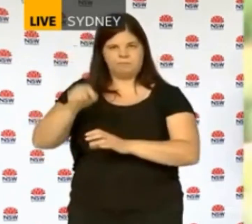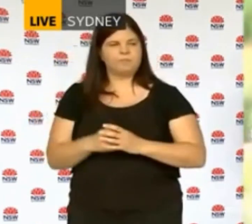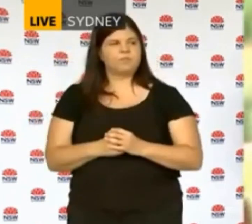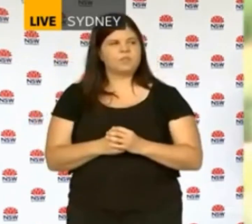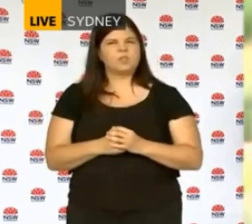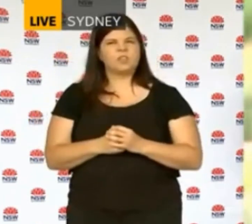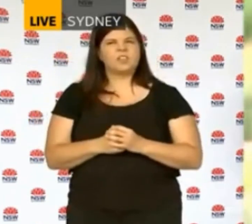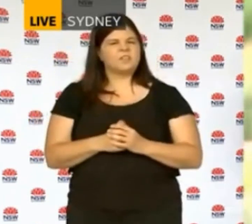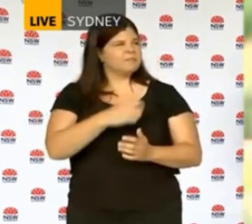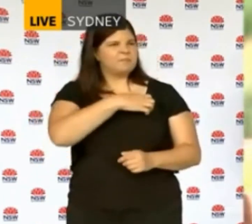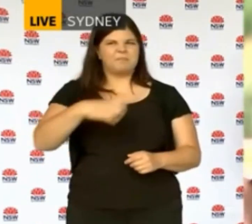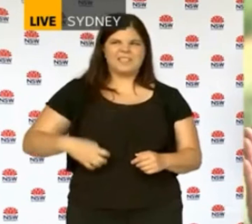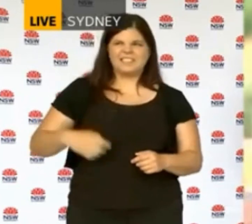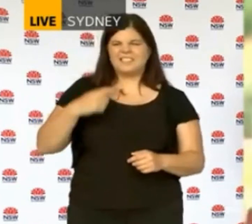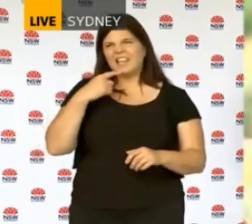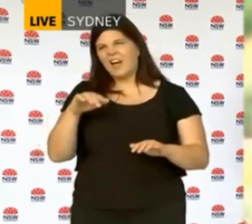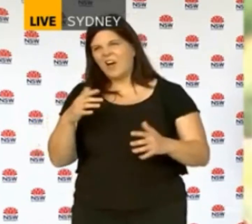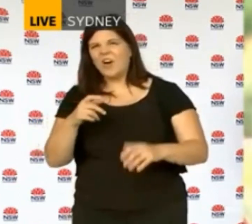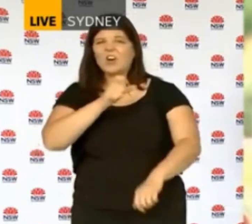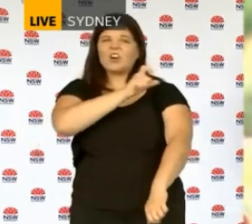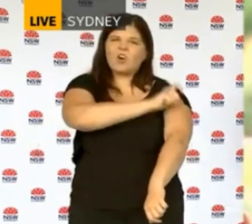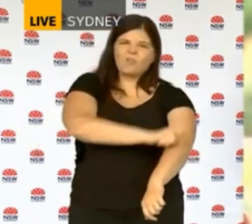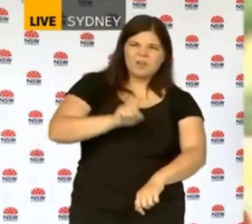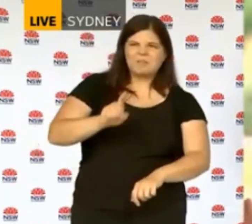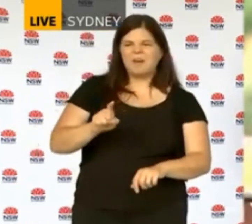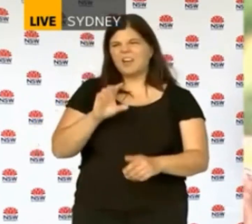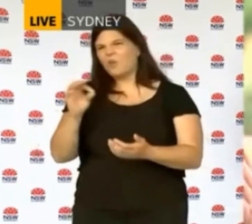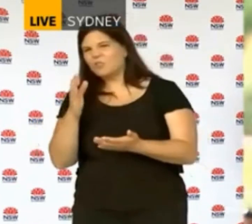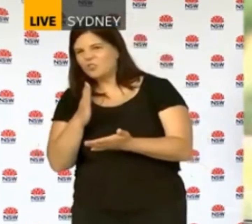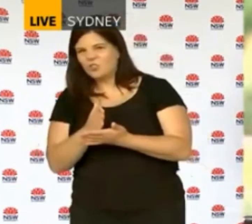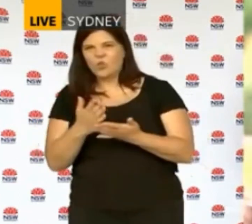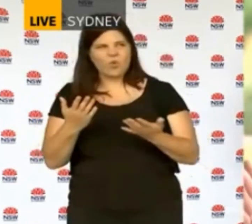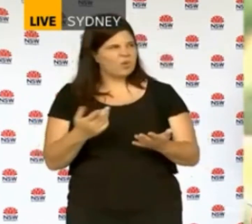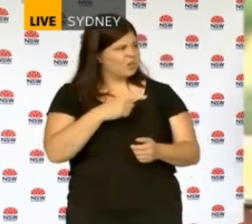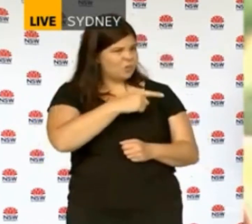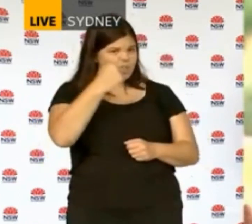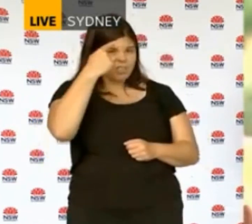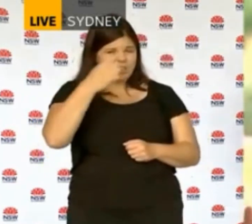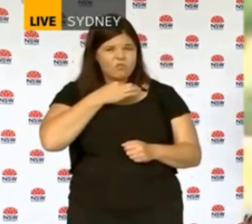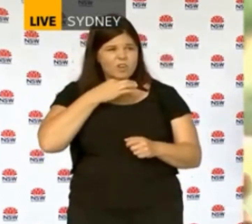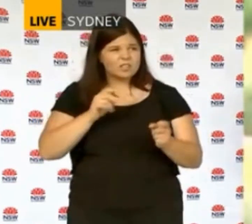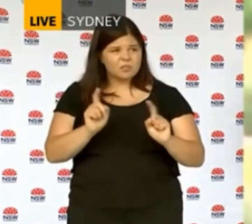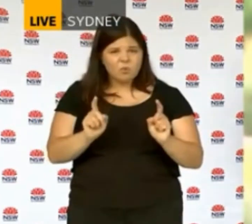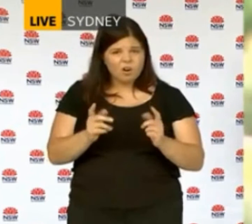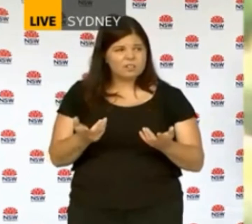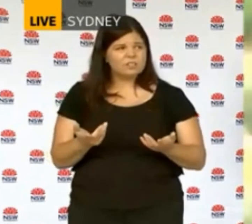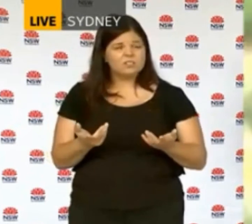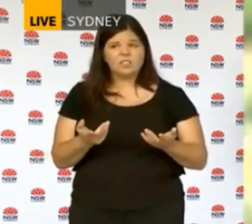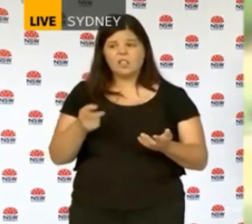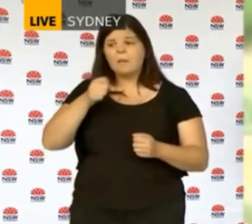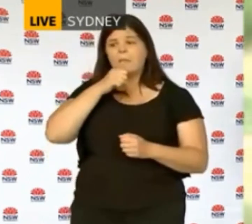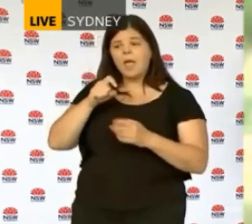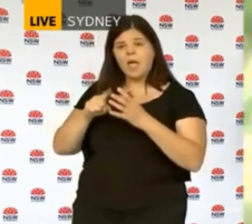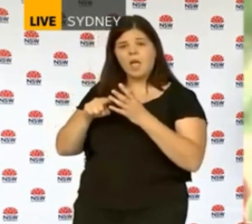decidedly uncertain about it. How big a risk is it in your mind? And have we ruled out the prospect that this gentleman, that this is